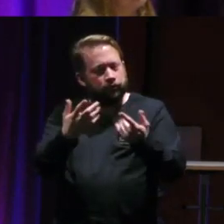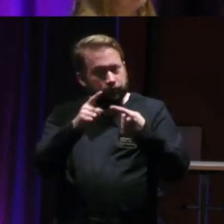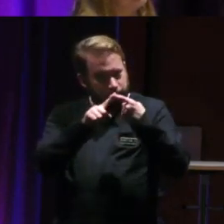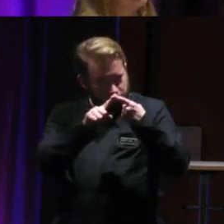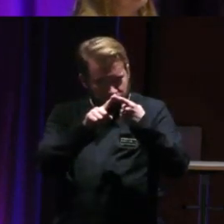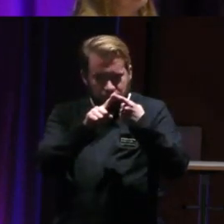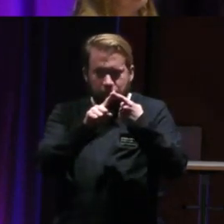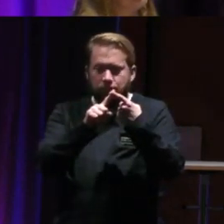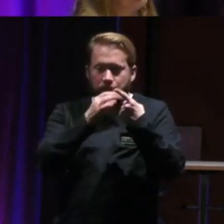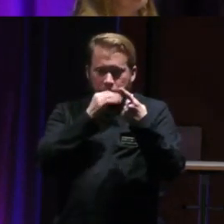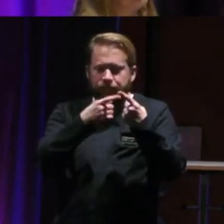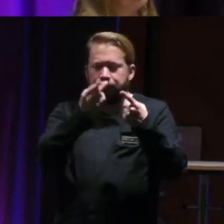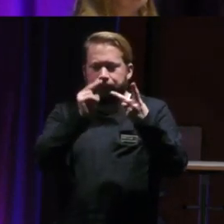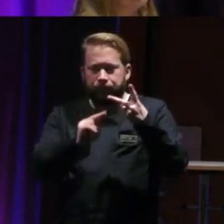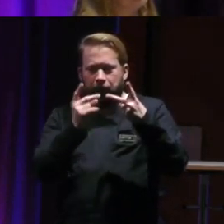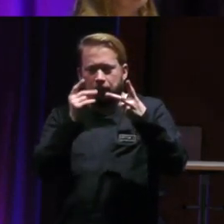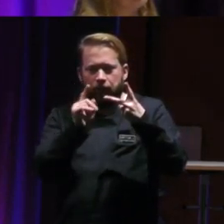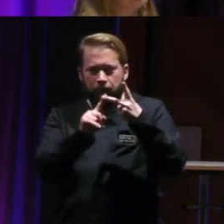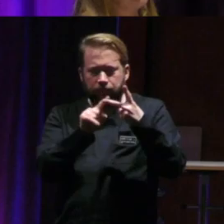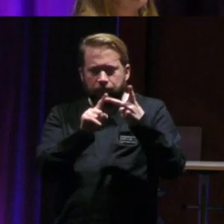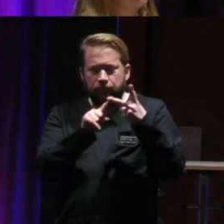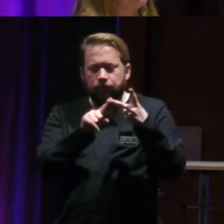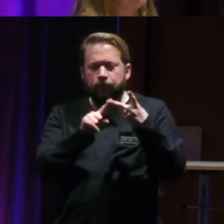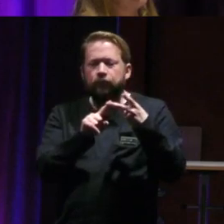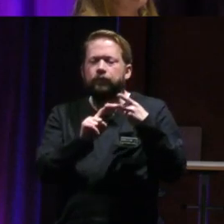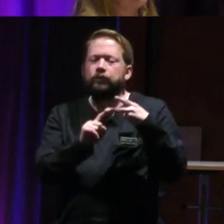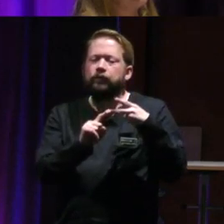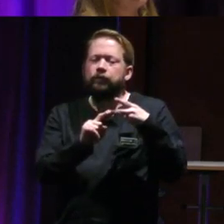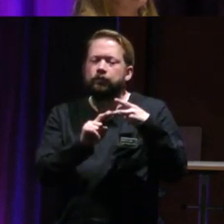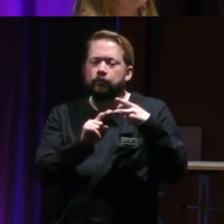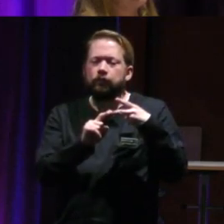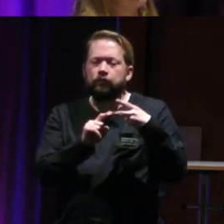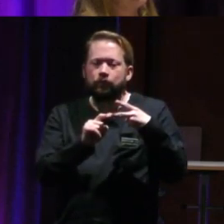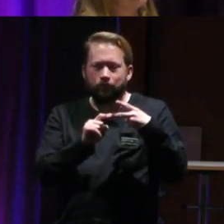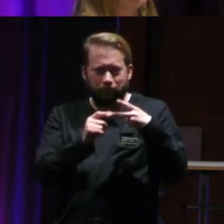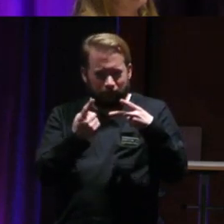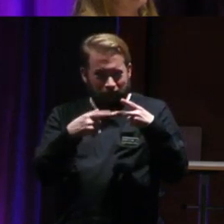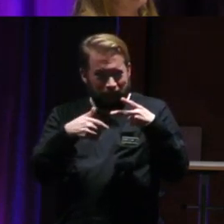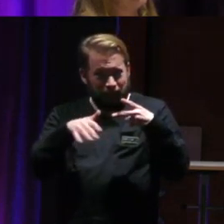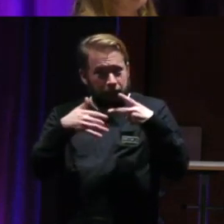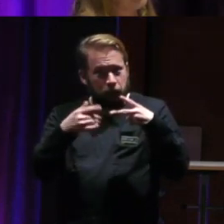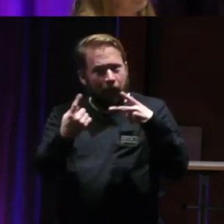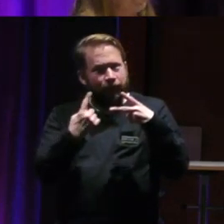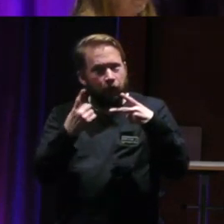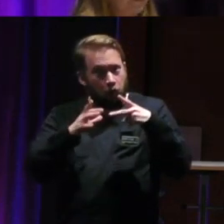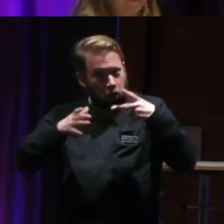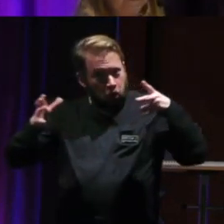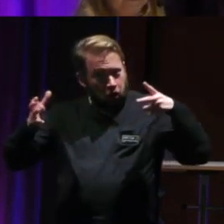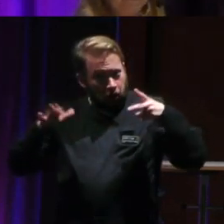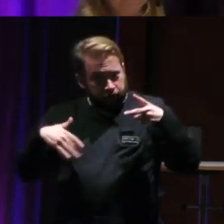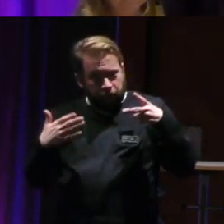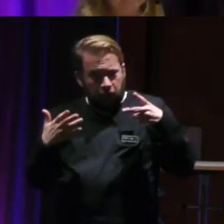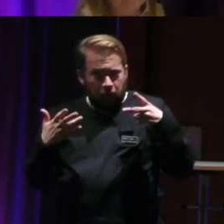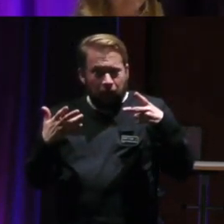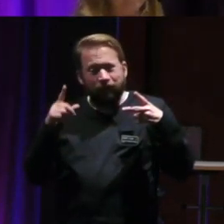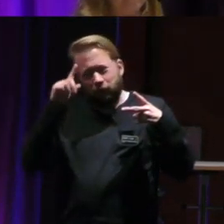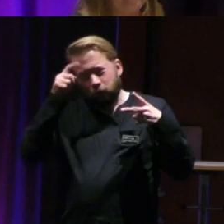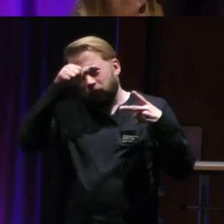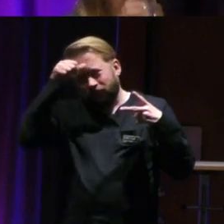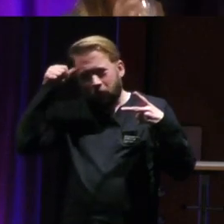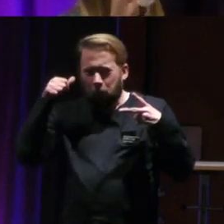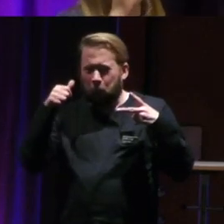one is, are the protests increasing despite all the difficult situation you are